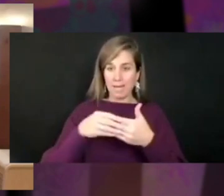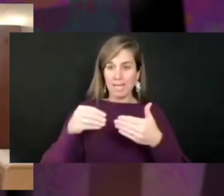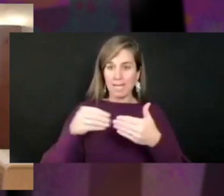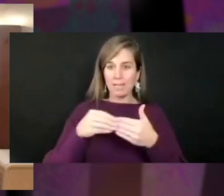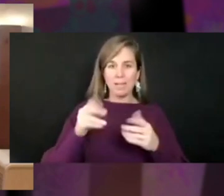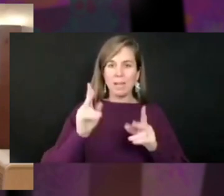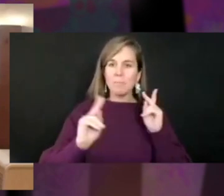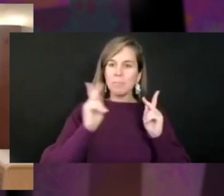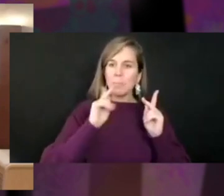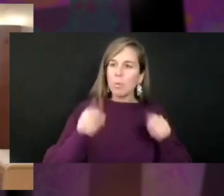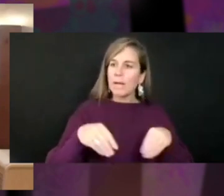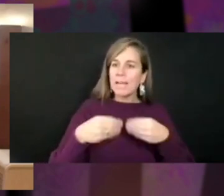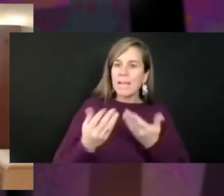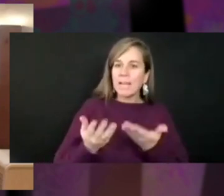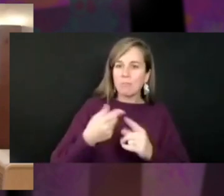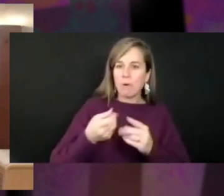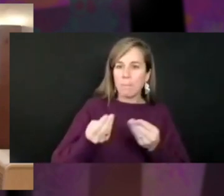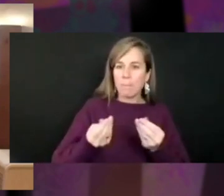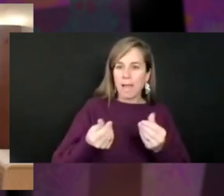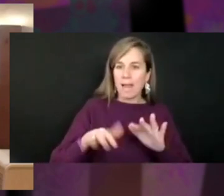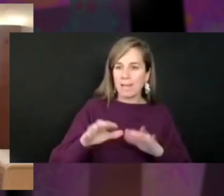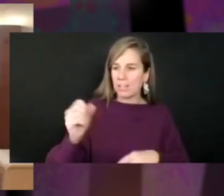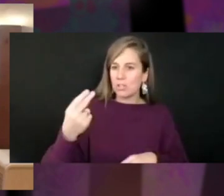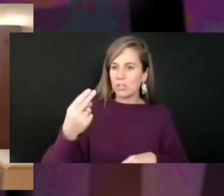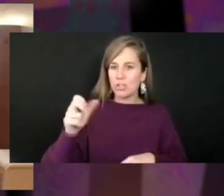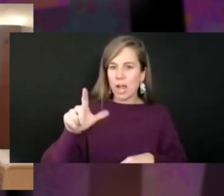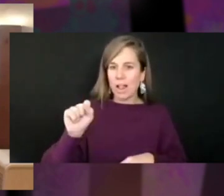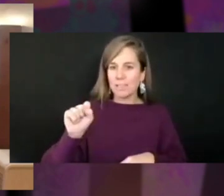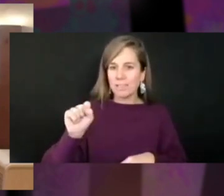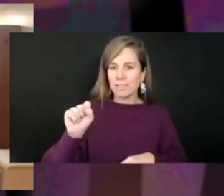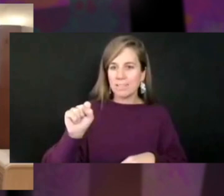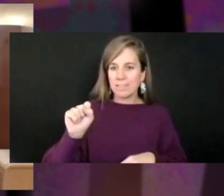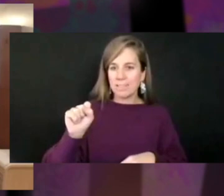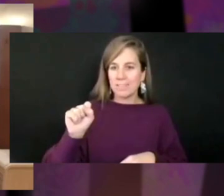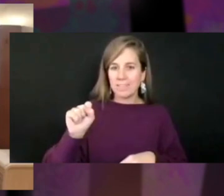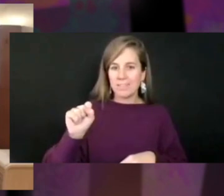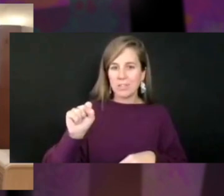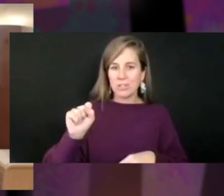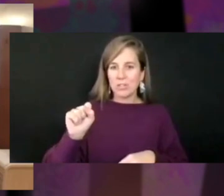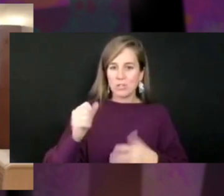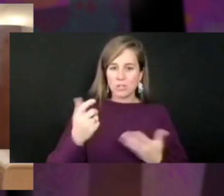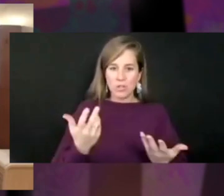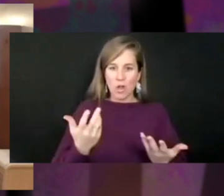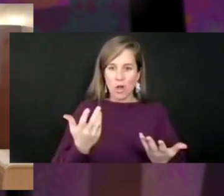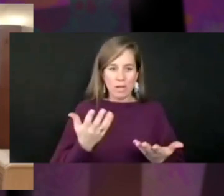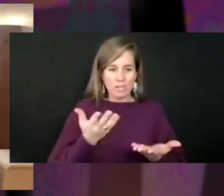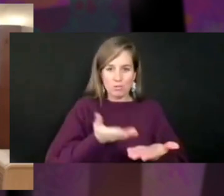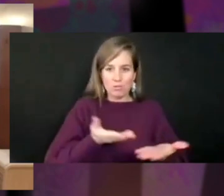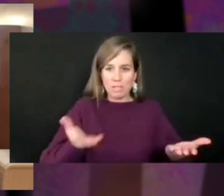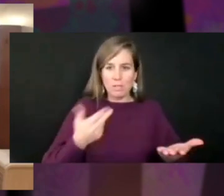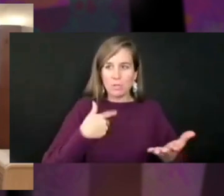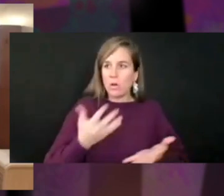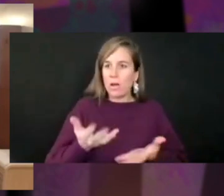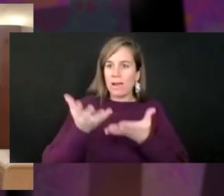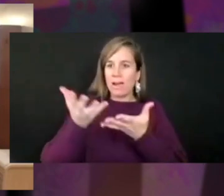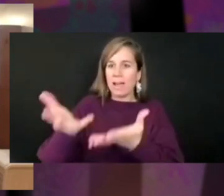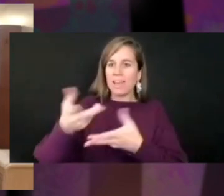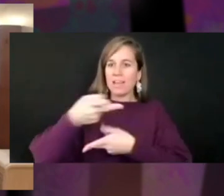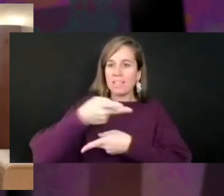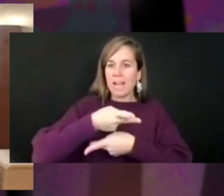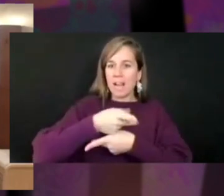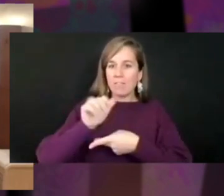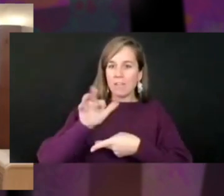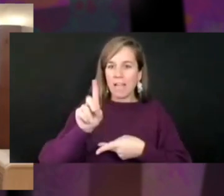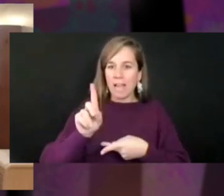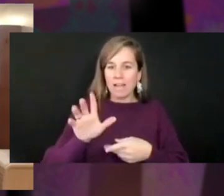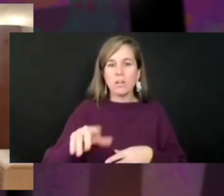way of resourcing the people to do even more to take care of that land. And so On the